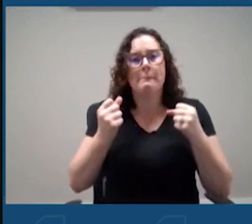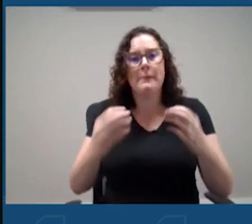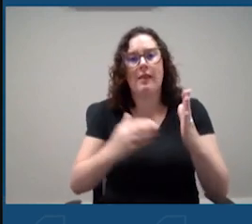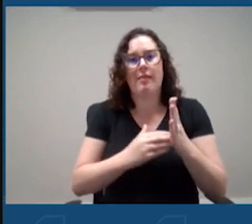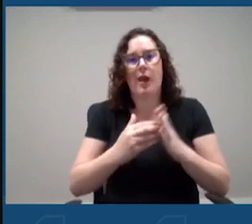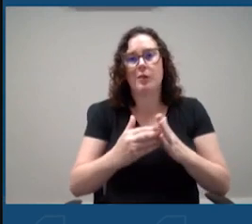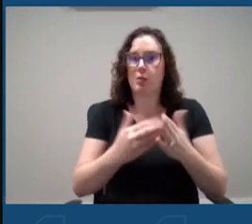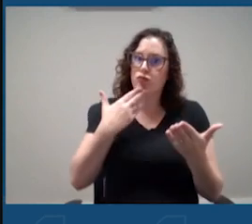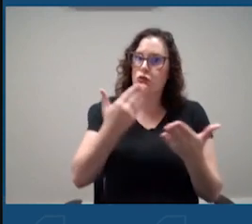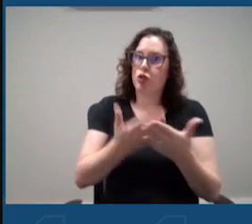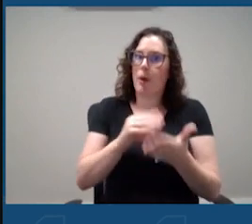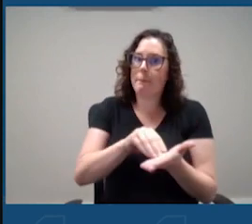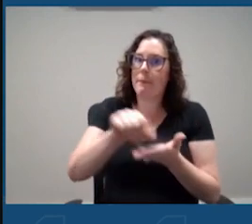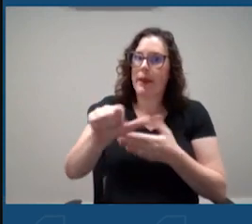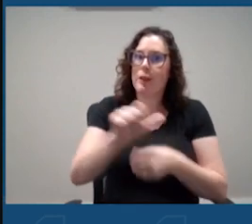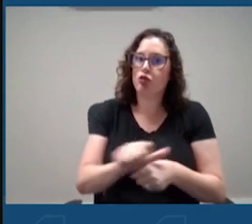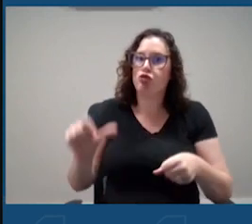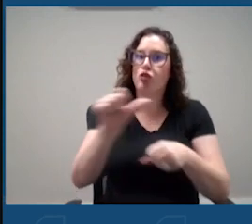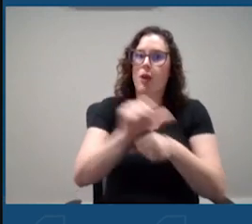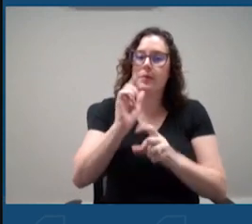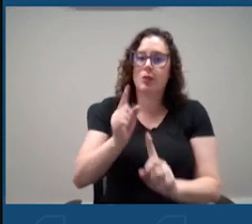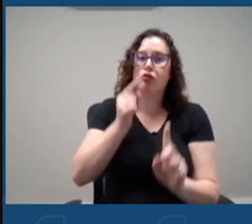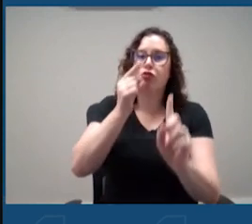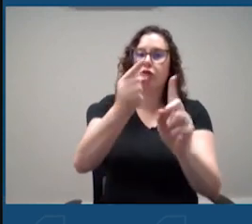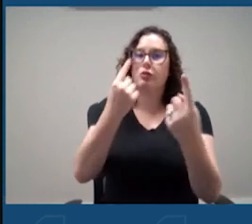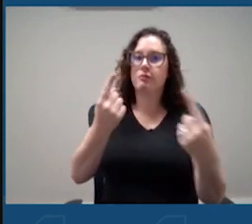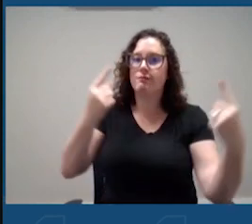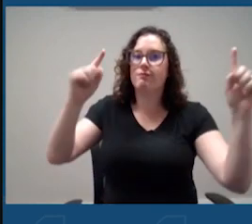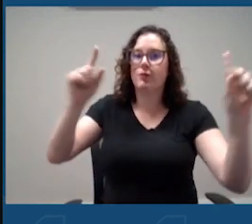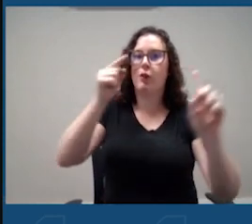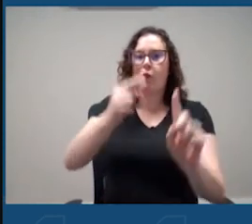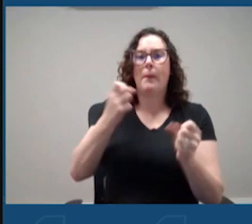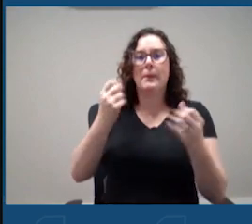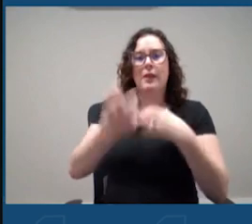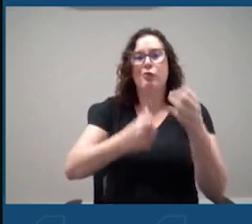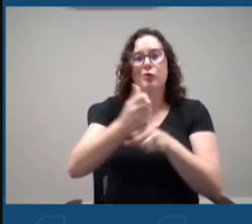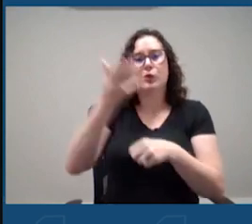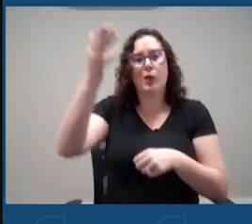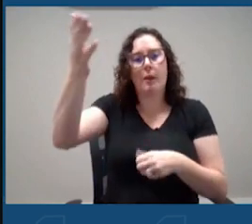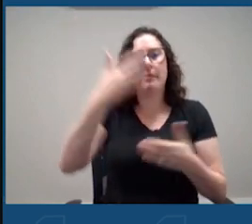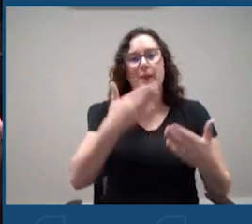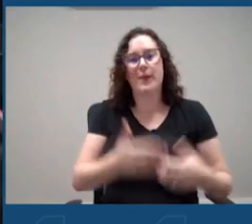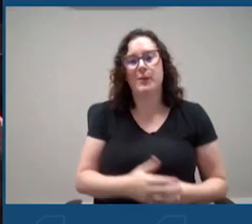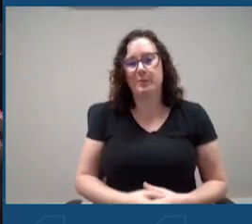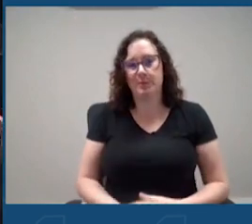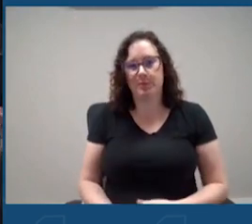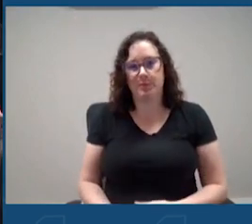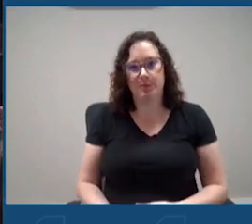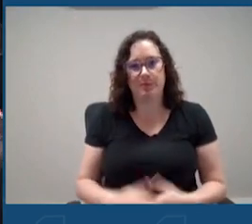and achieve its clean energy goals and objectives for years to come. Thank you.